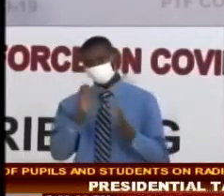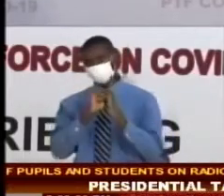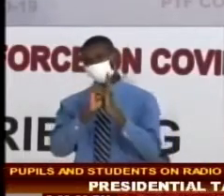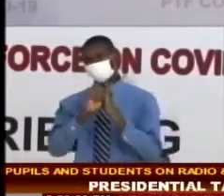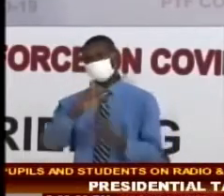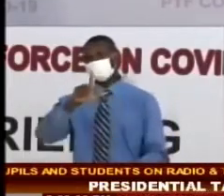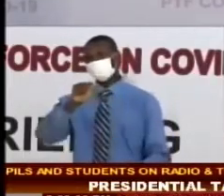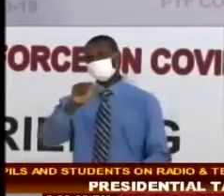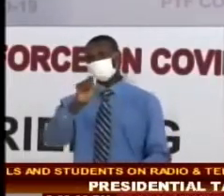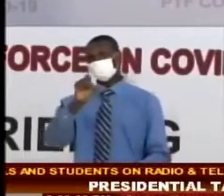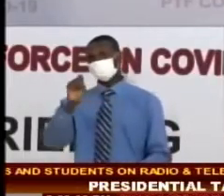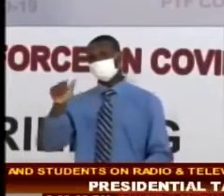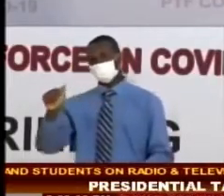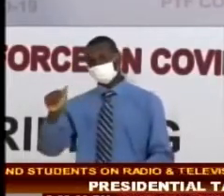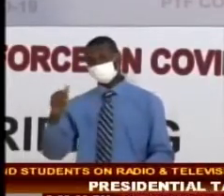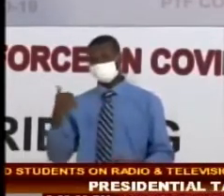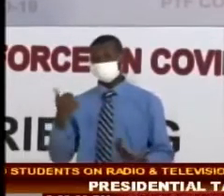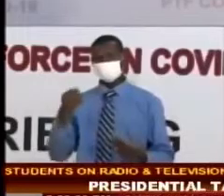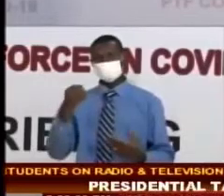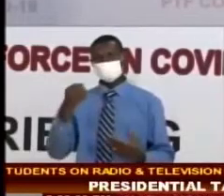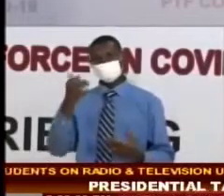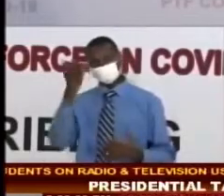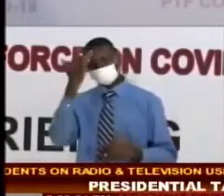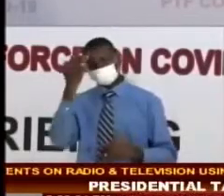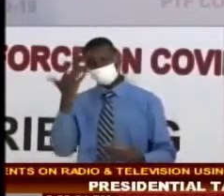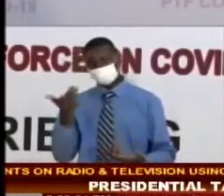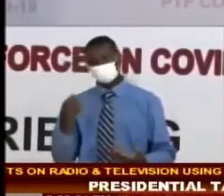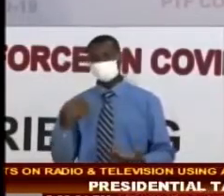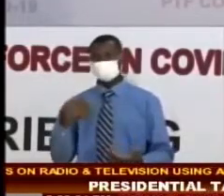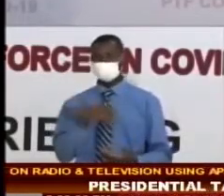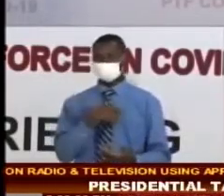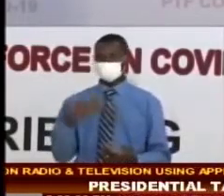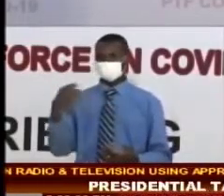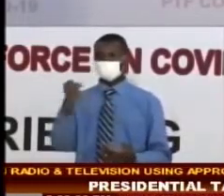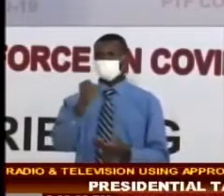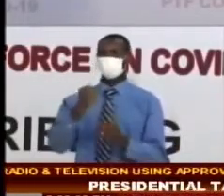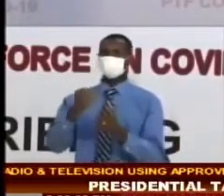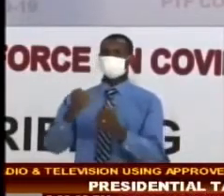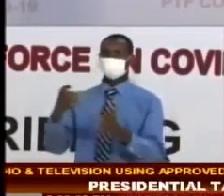you mentioned. We are getting reports from the